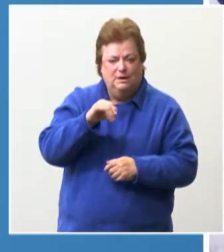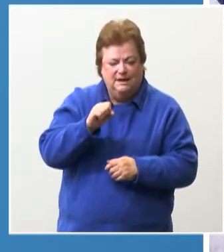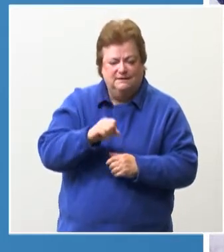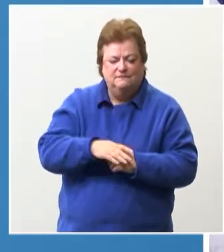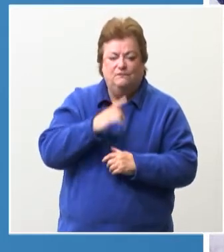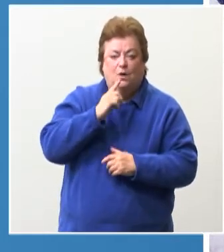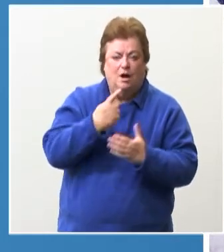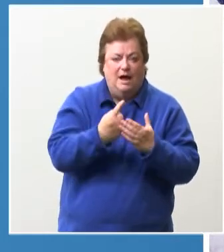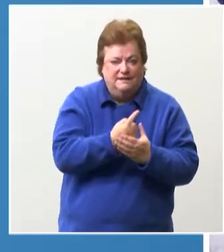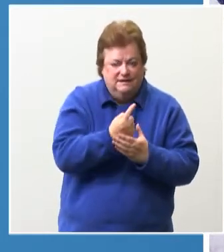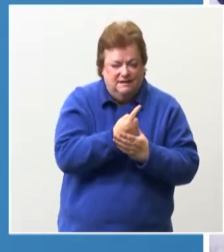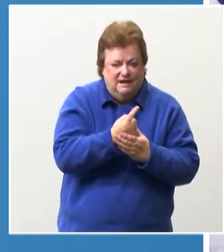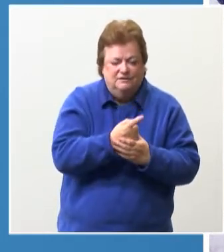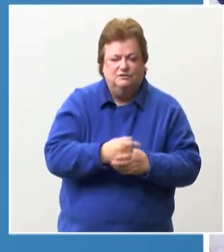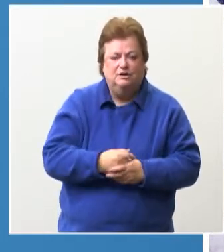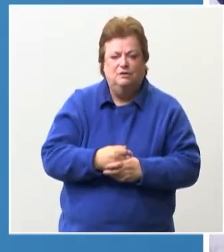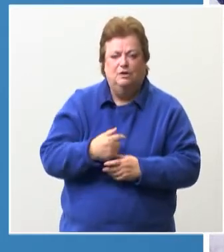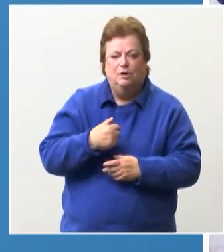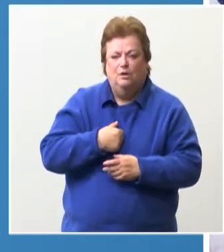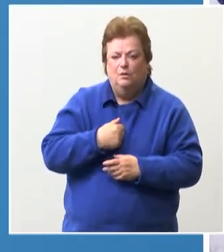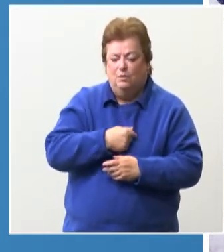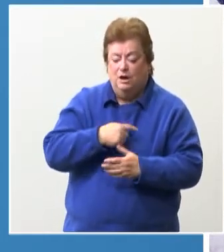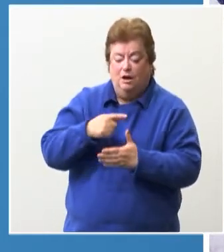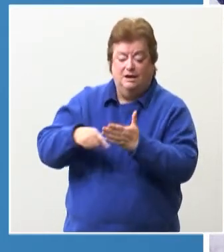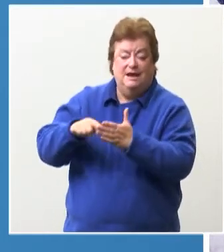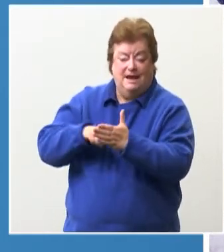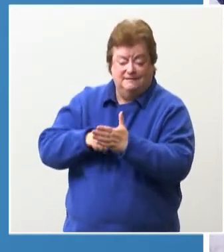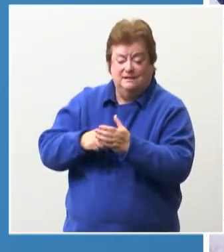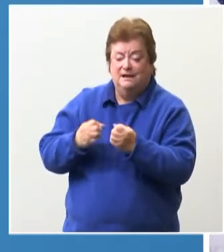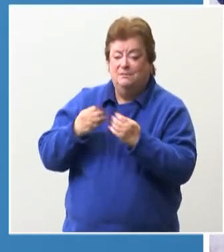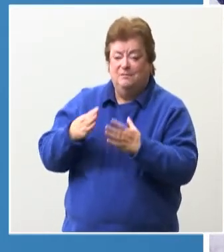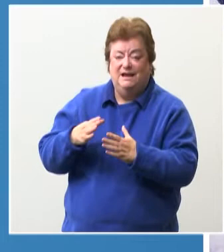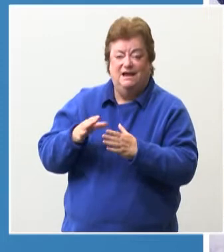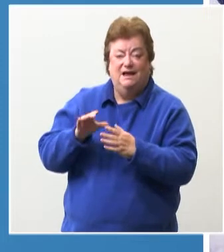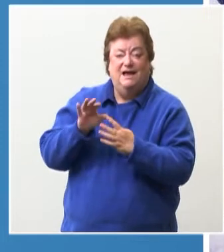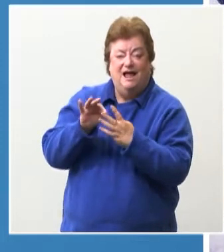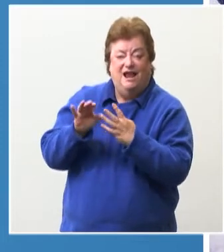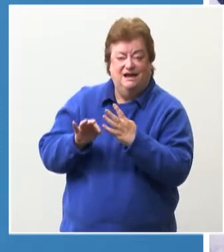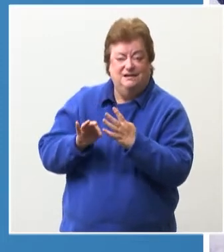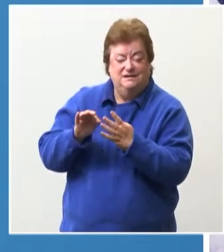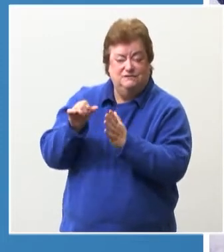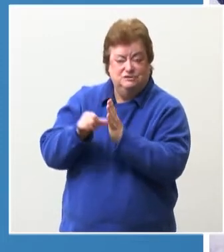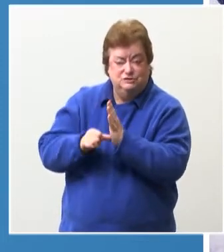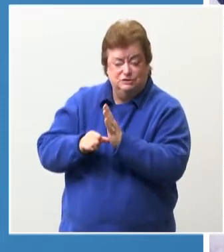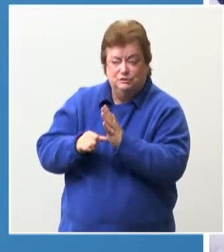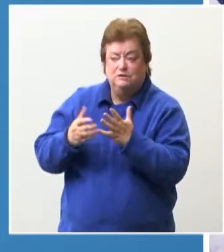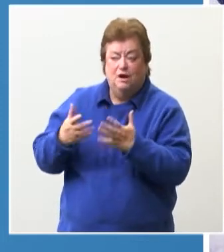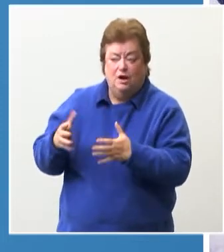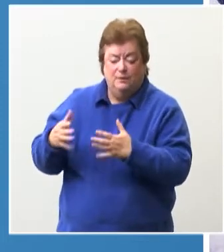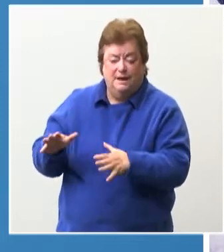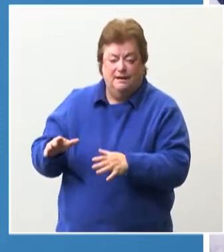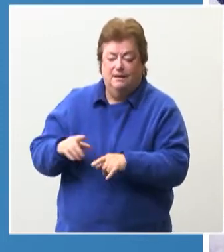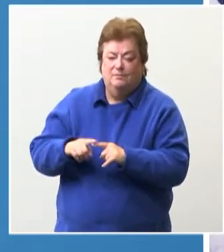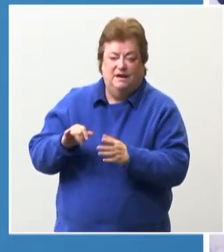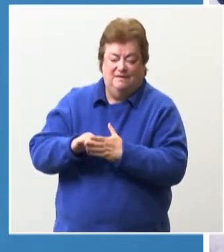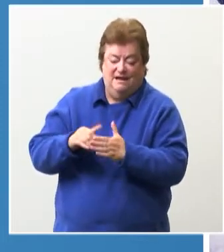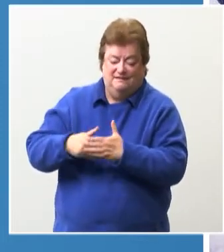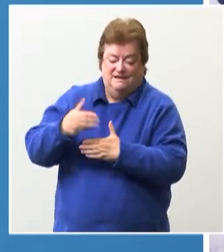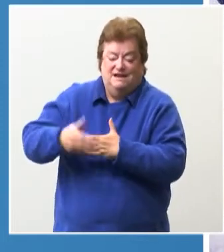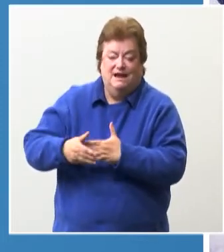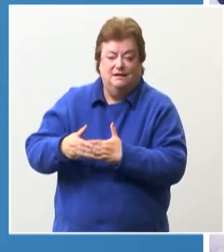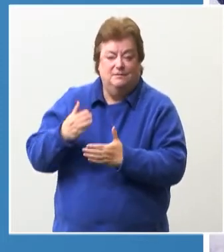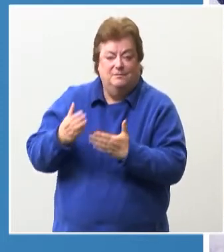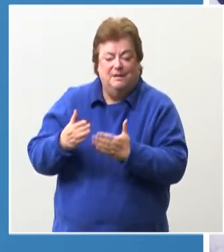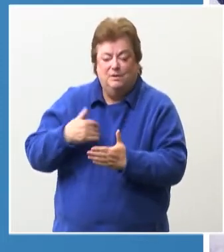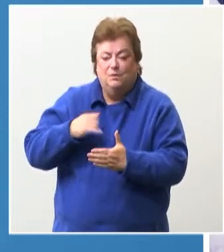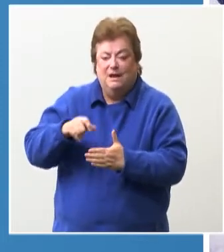isolation. We are in fact canceling many elective surgeries already, but that's really the next step, is canceling even